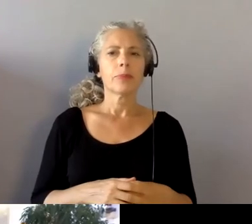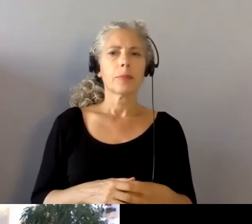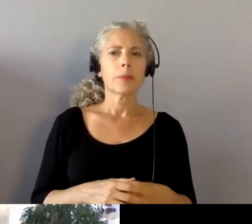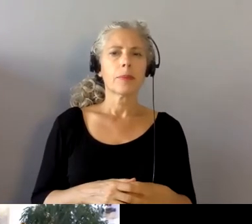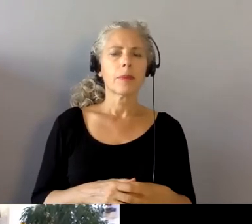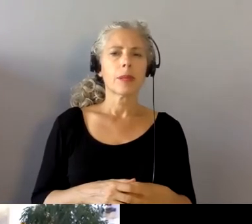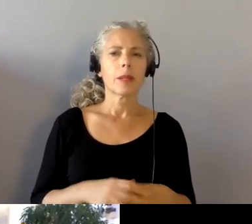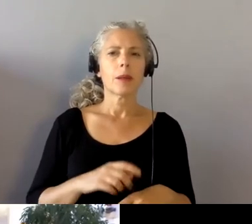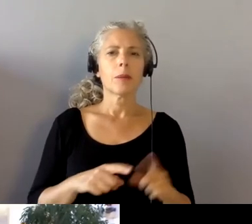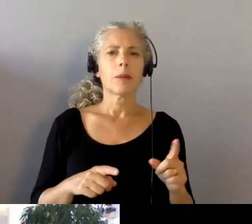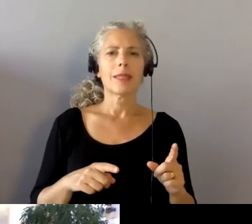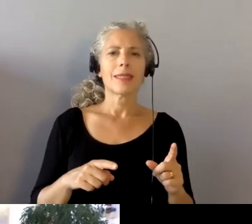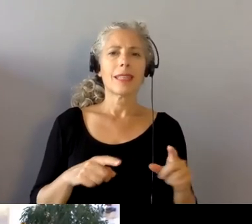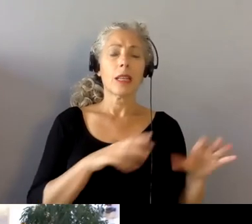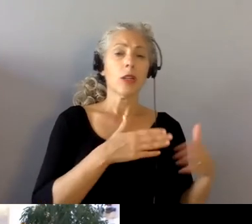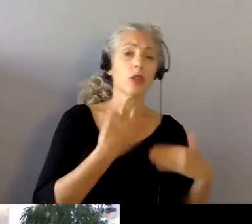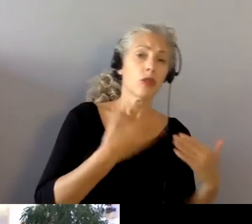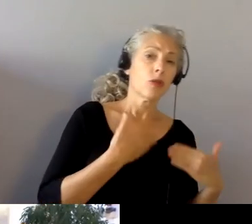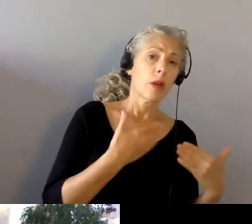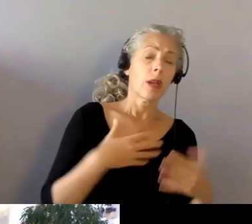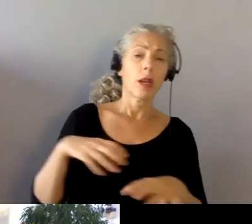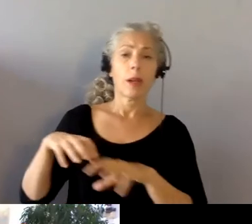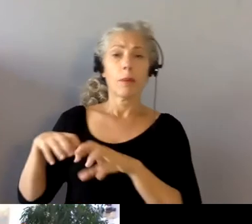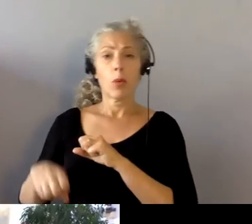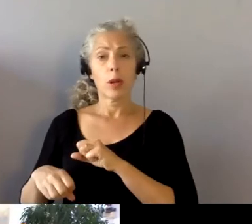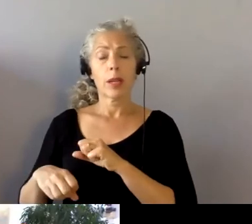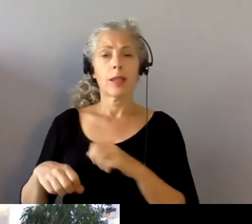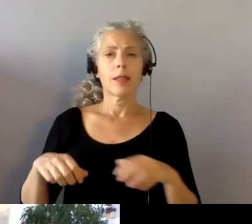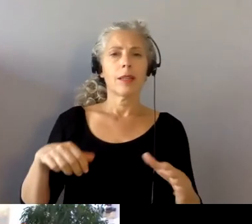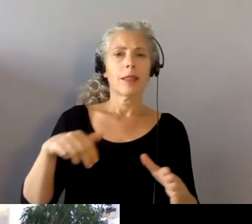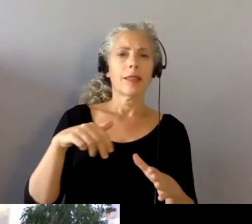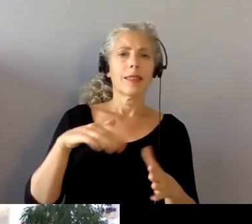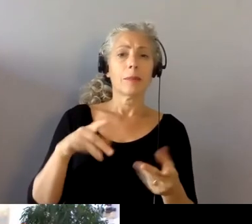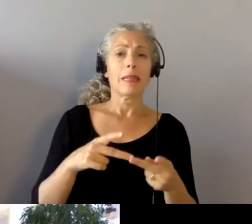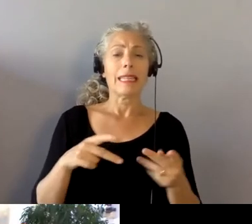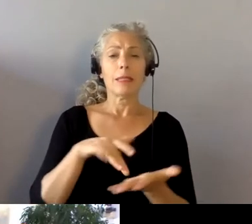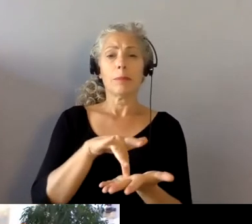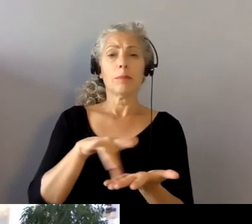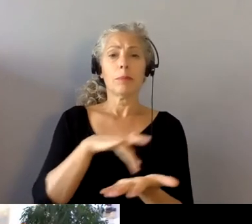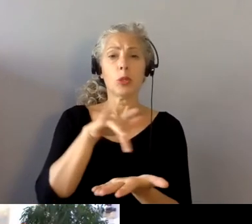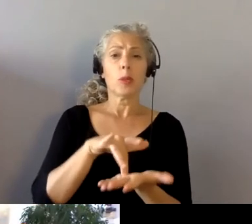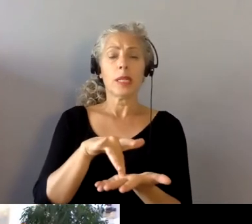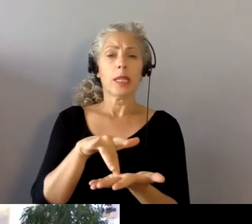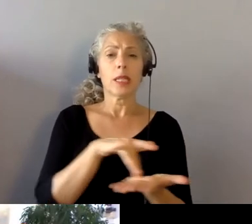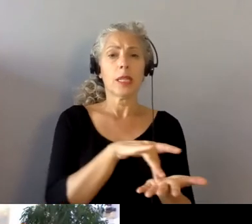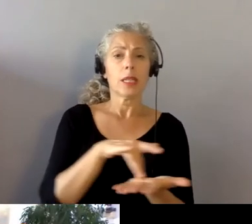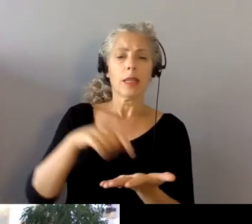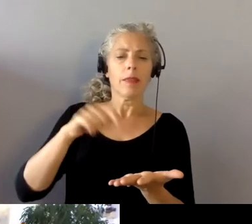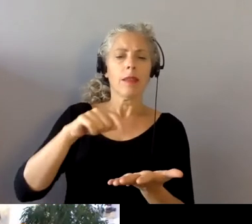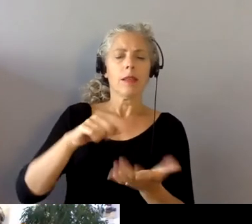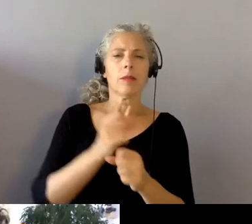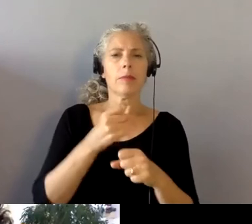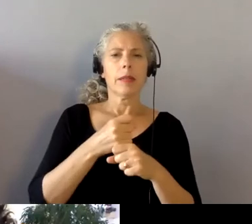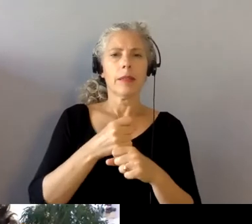And it's that place between those two and the breaks in that are part of that, you know, that tenor of making from.